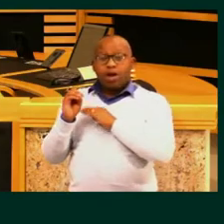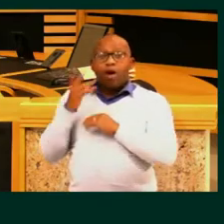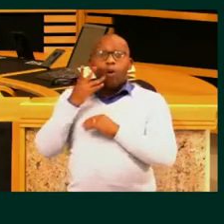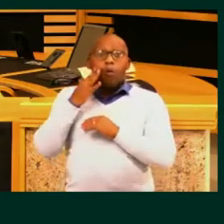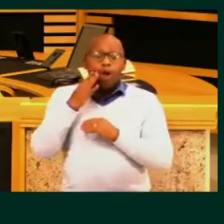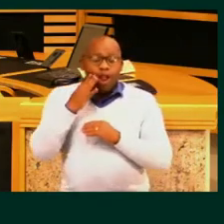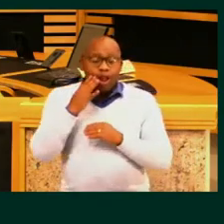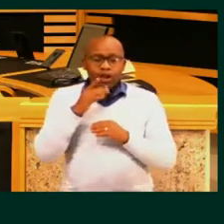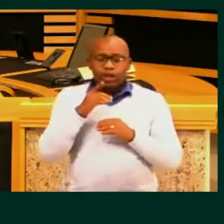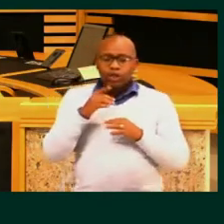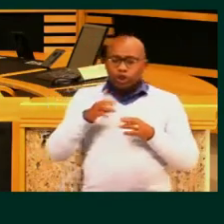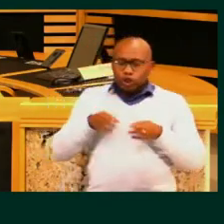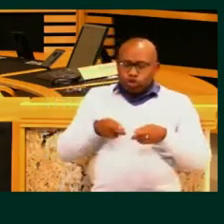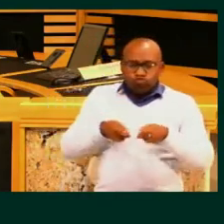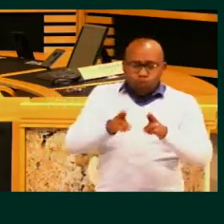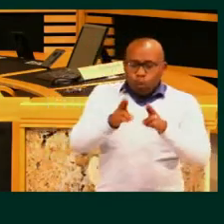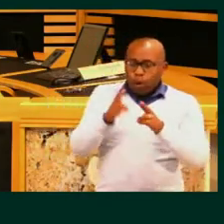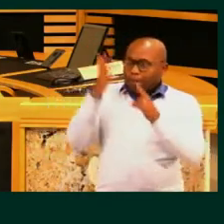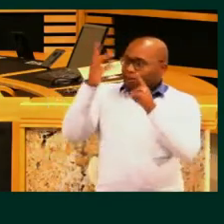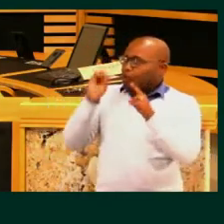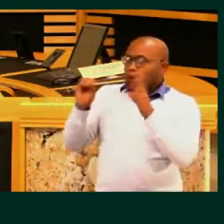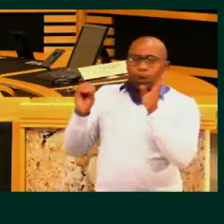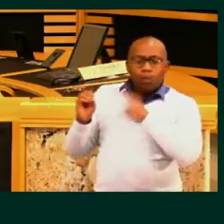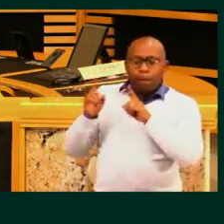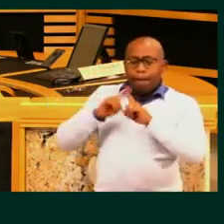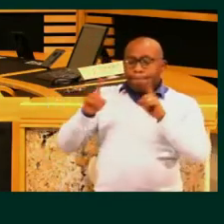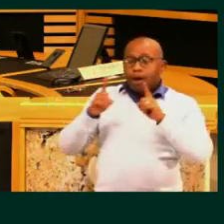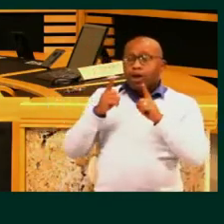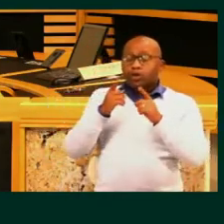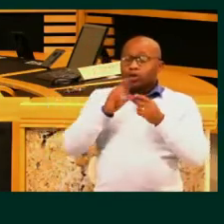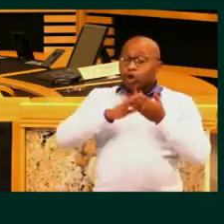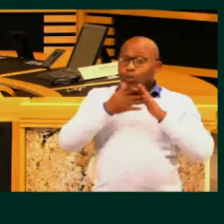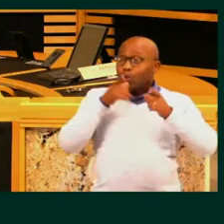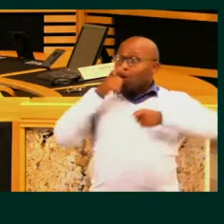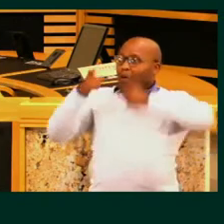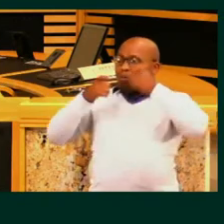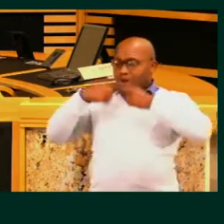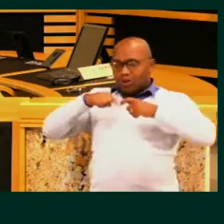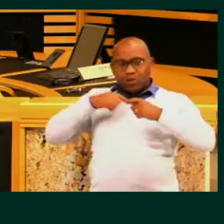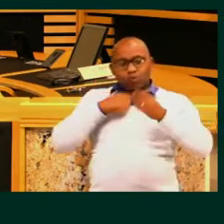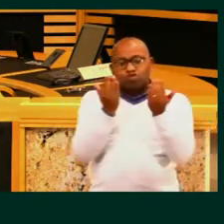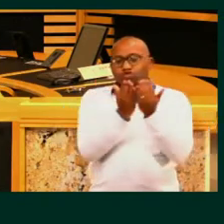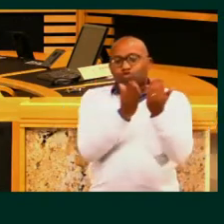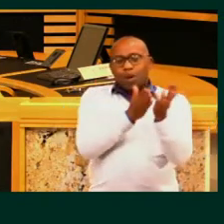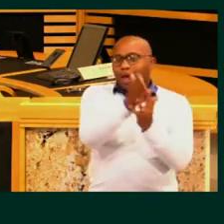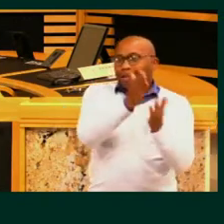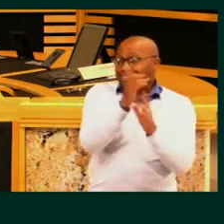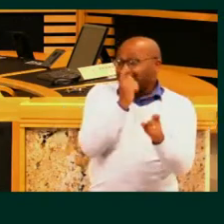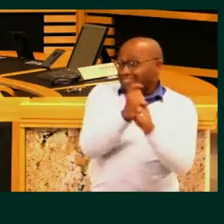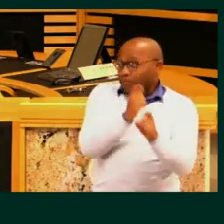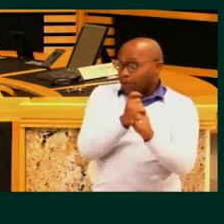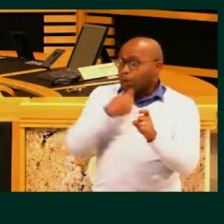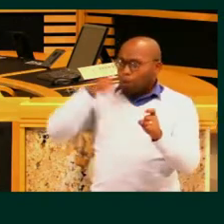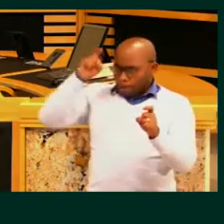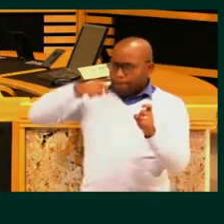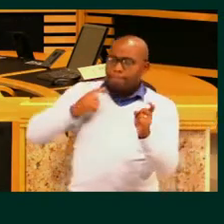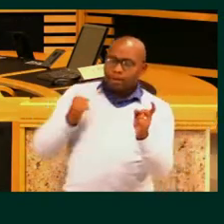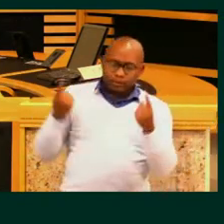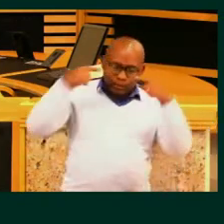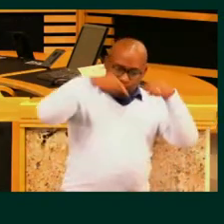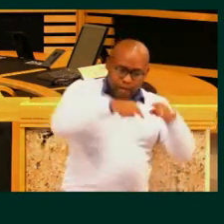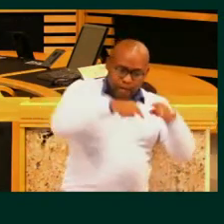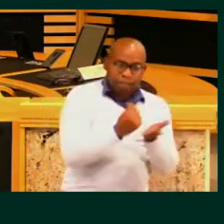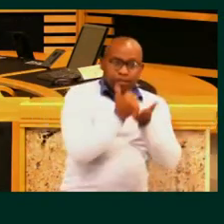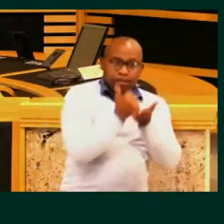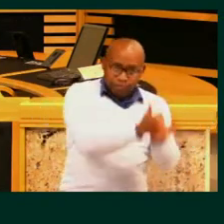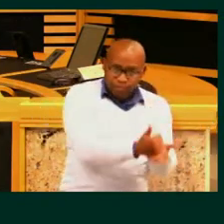school we intervene because we must ensure that people are able uh to